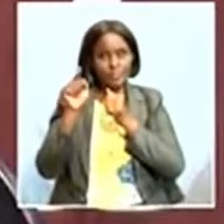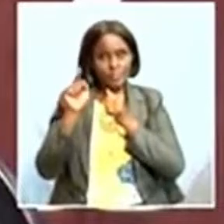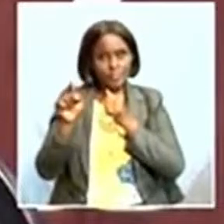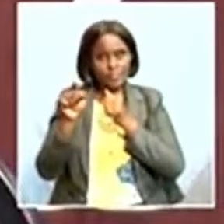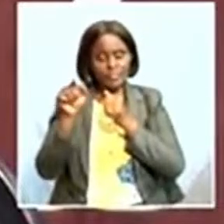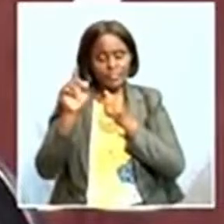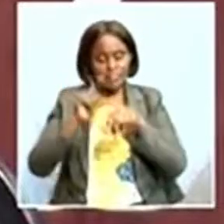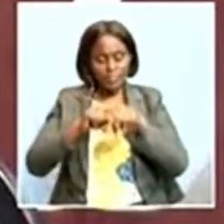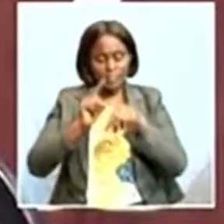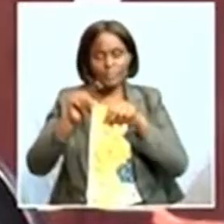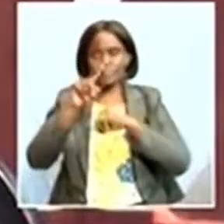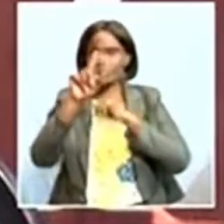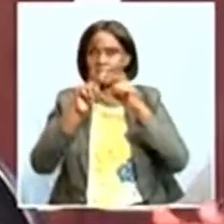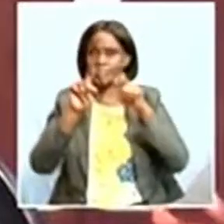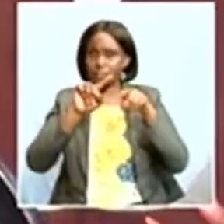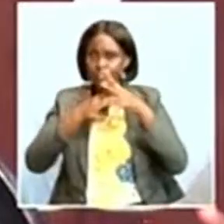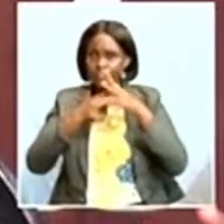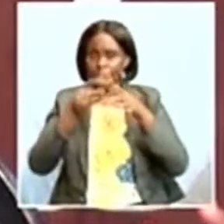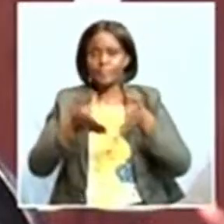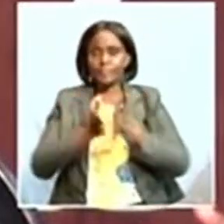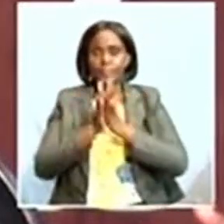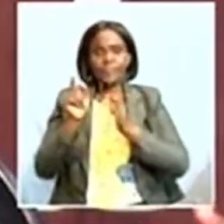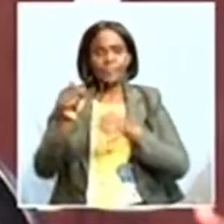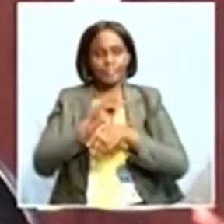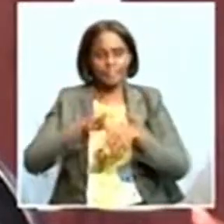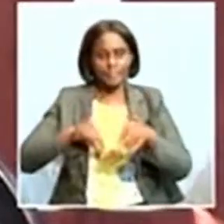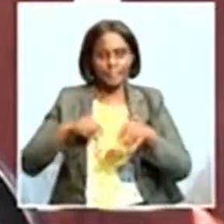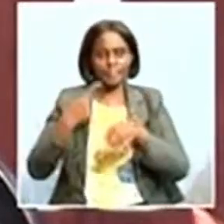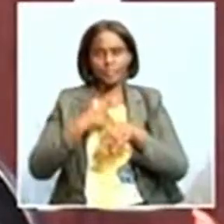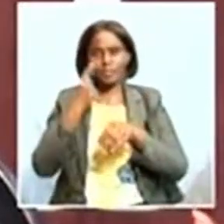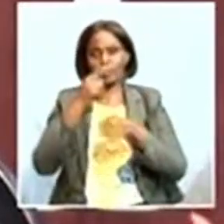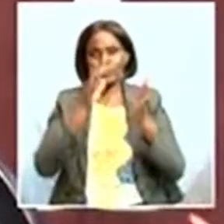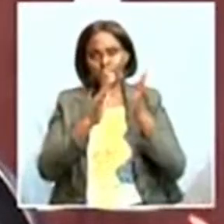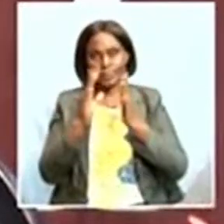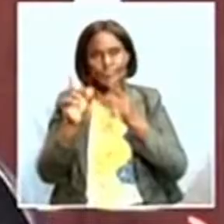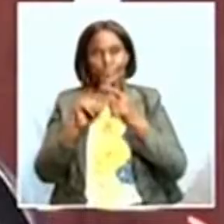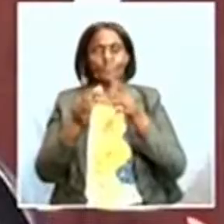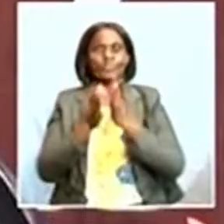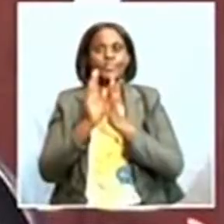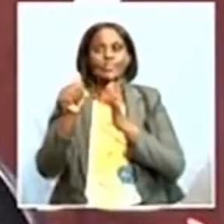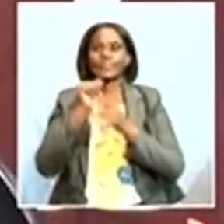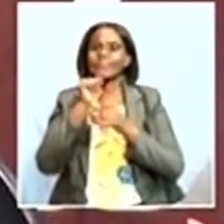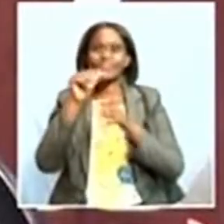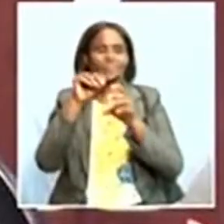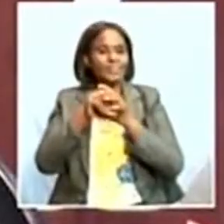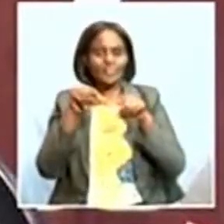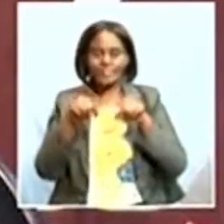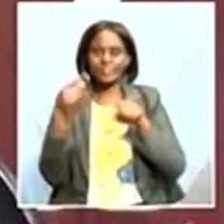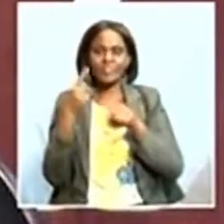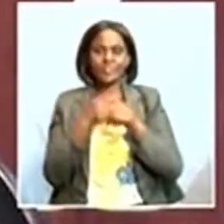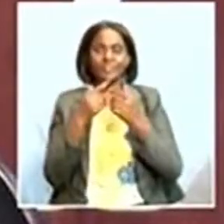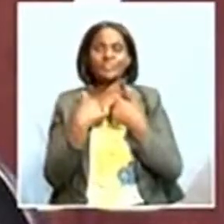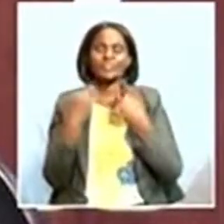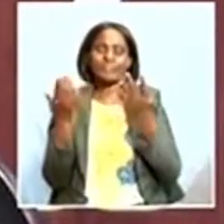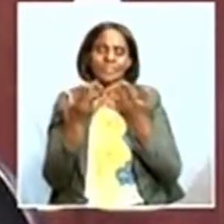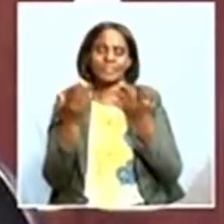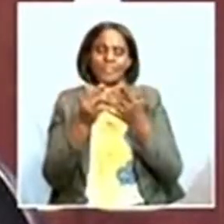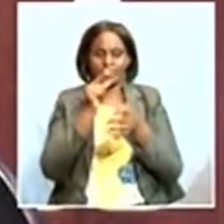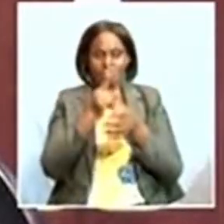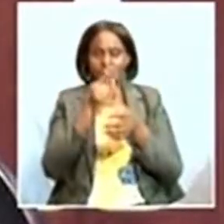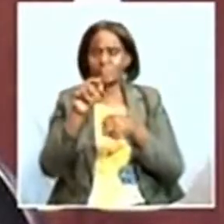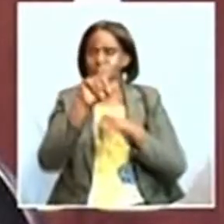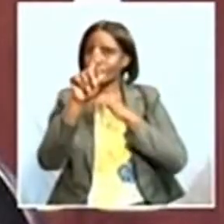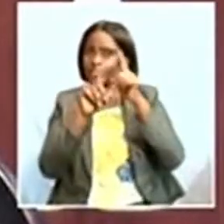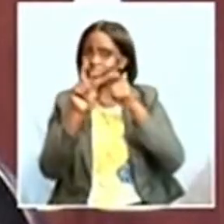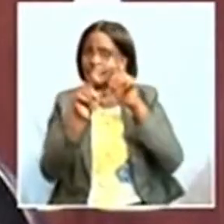the question came up, the Member of Parliament was supposed to ask this question was not in the House, so the question lapsed,